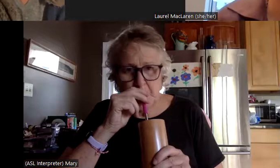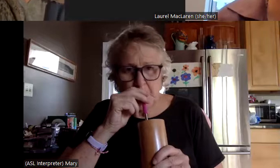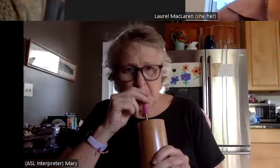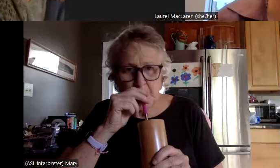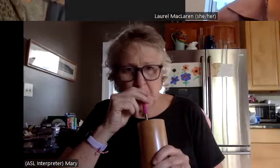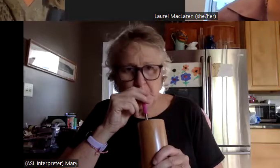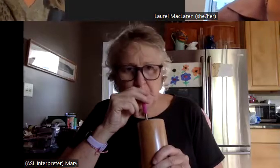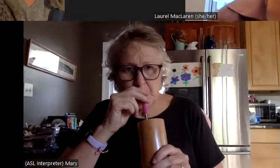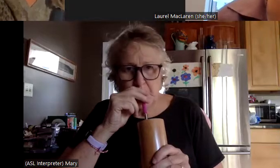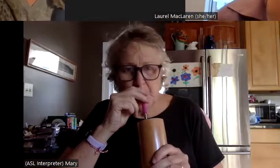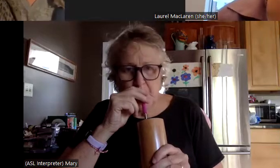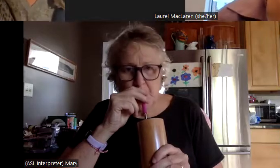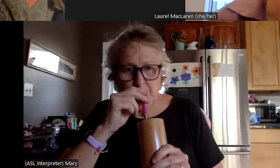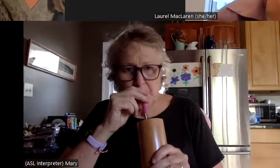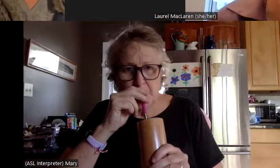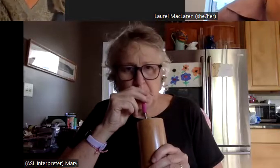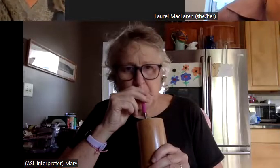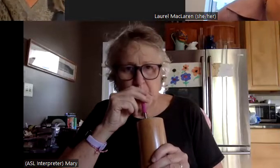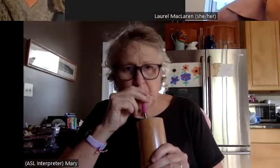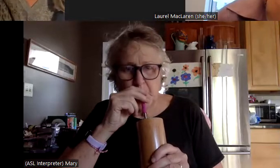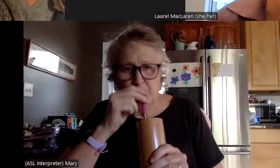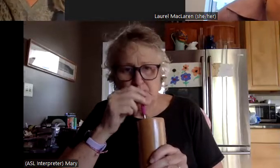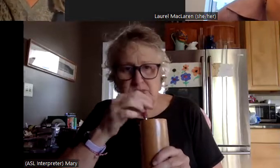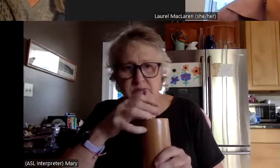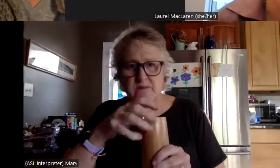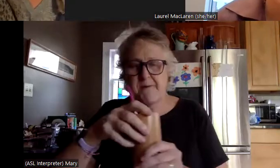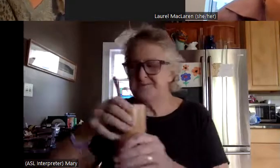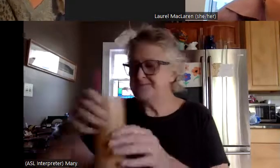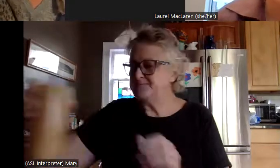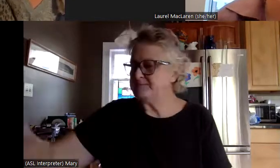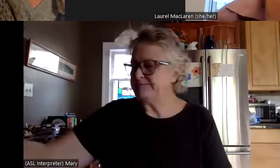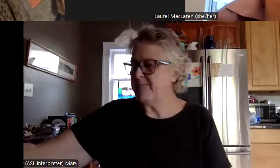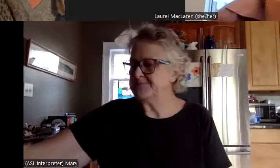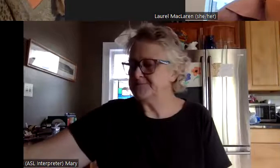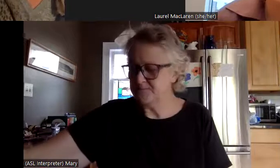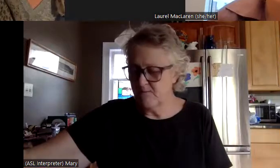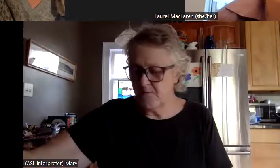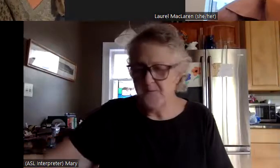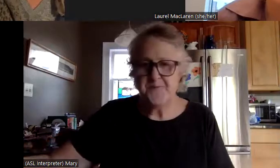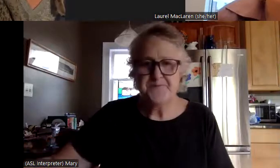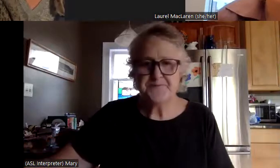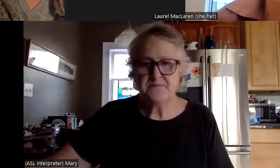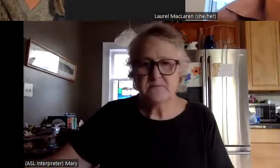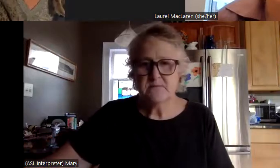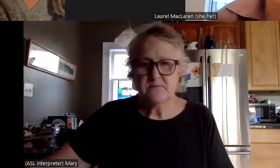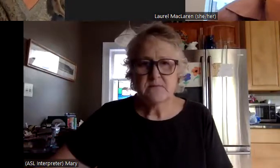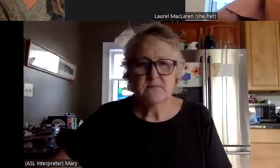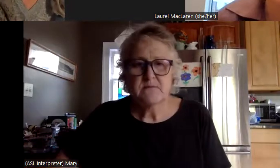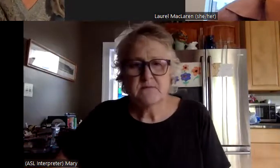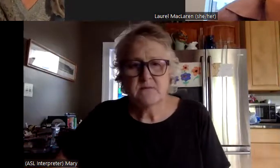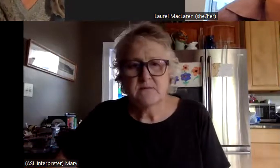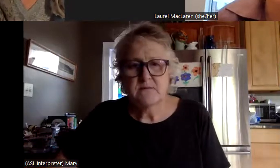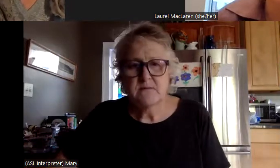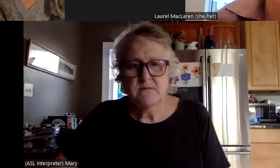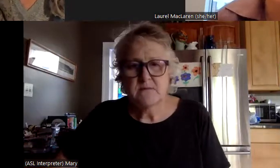don't know. It just makes me laugh when I think about it. Yeah, I think Dana actually So- does weigh the same amount that I weighed